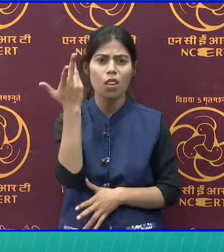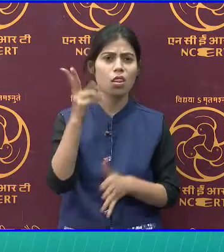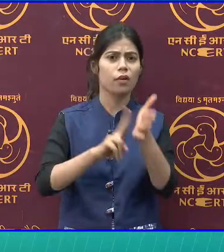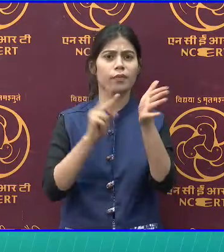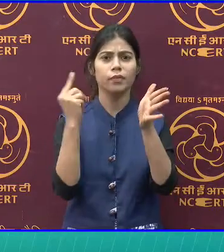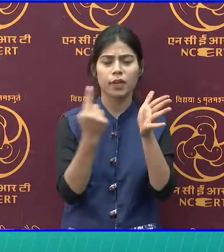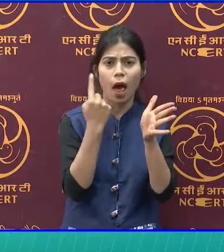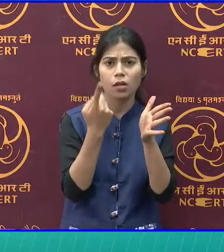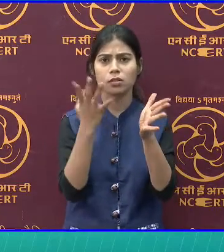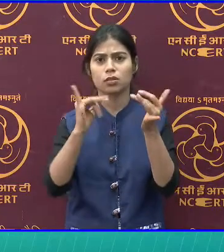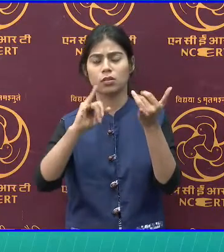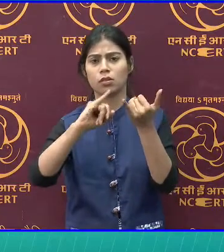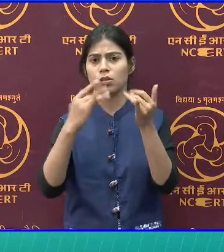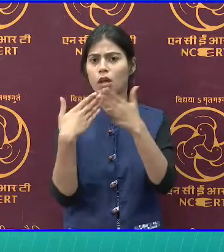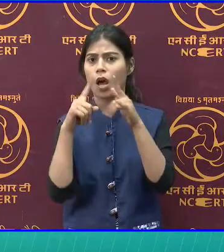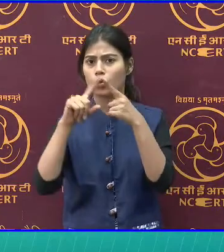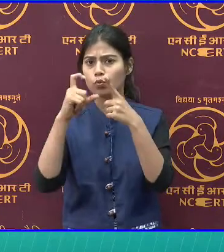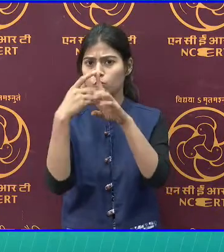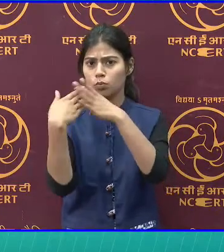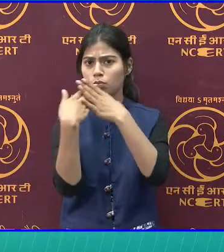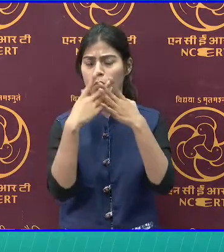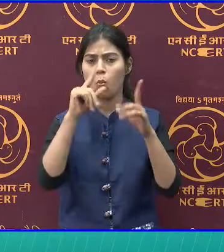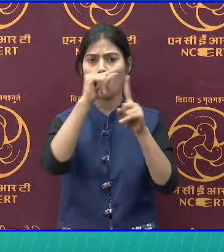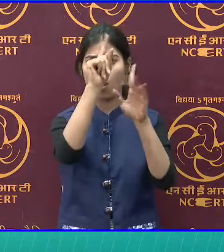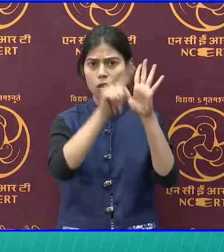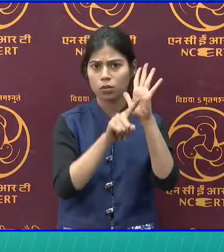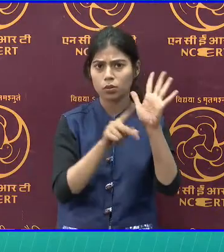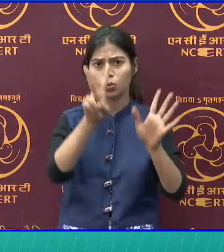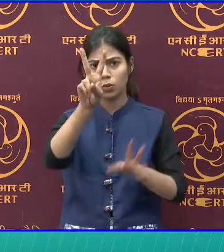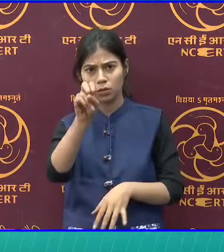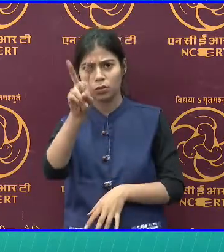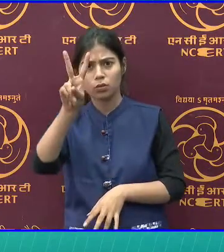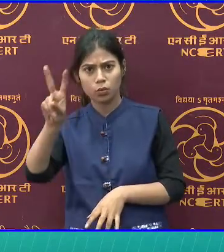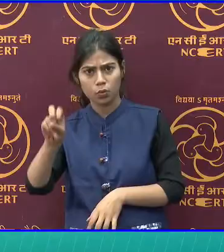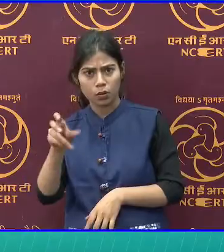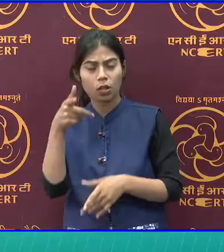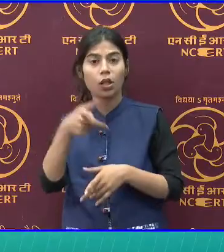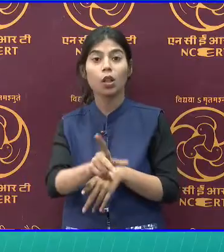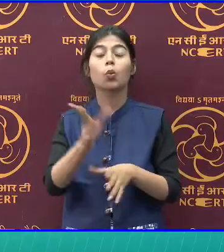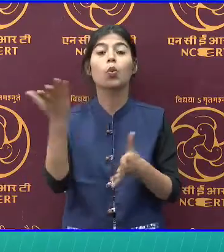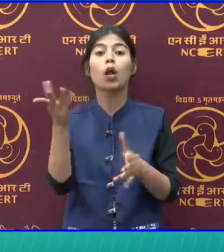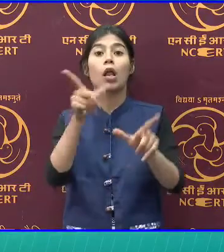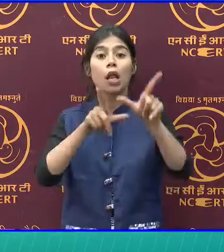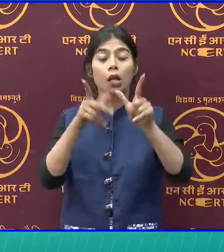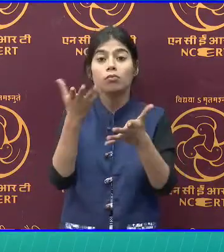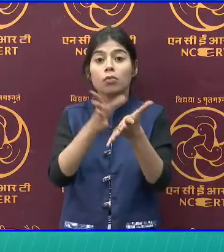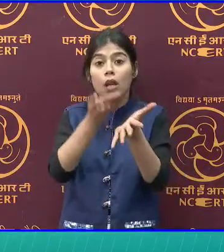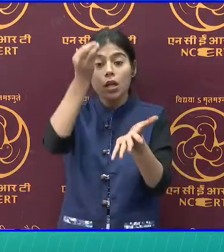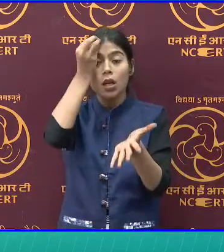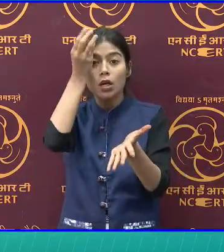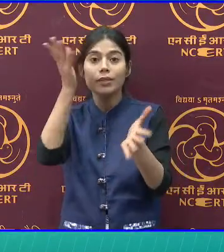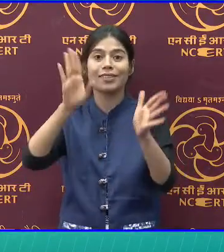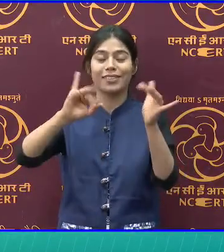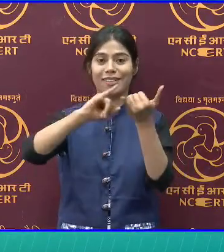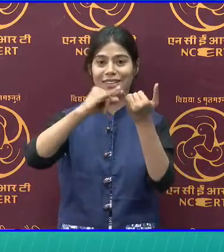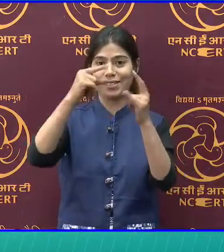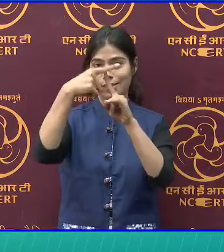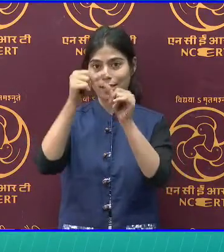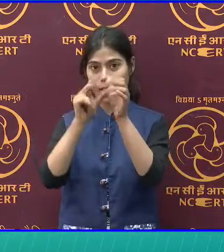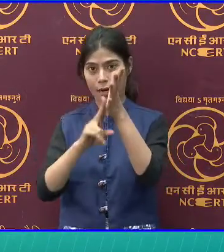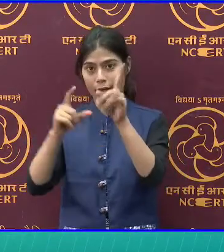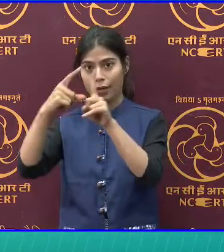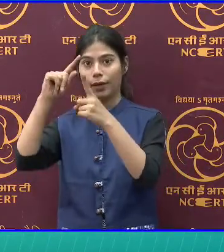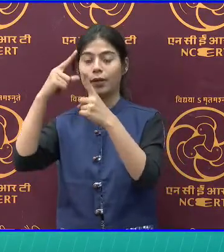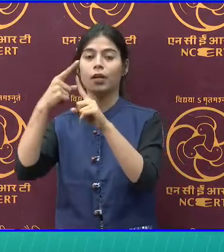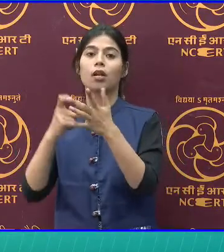Policy 2020 is having a framework called learning standards approach. Earlier there was, for example,